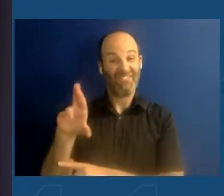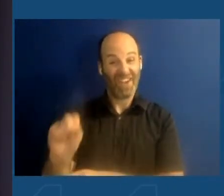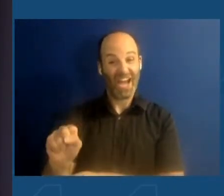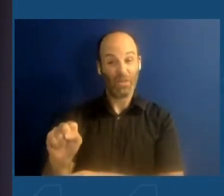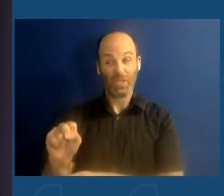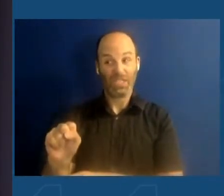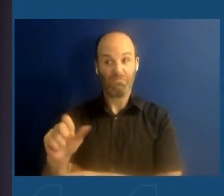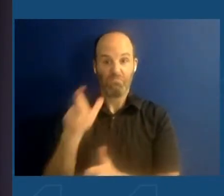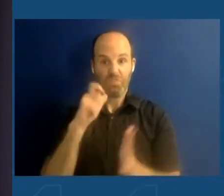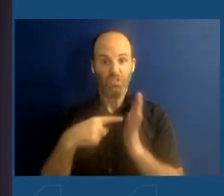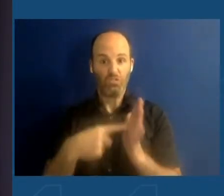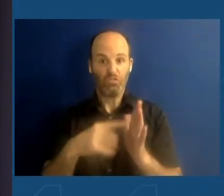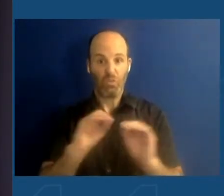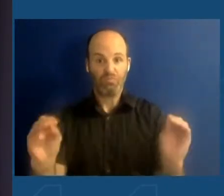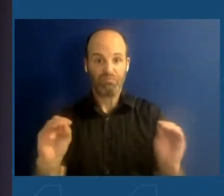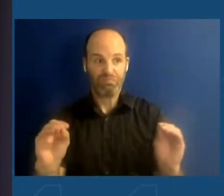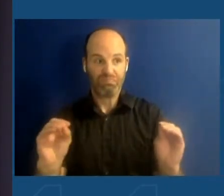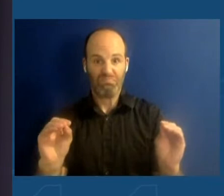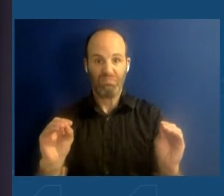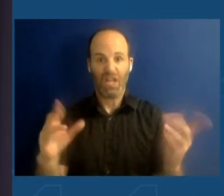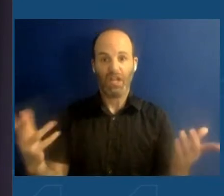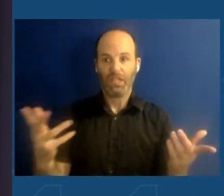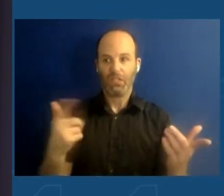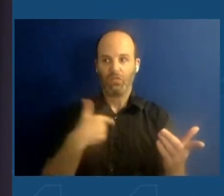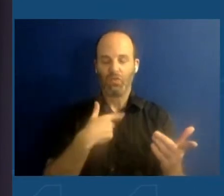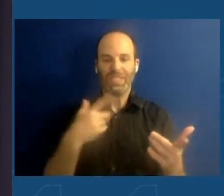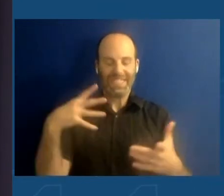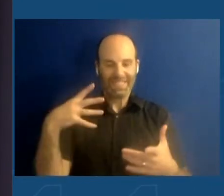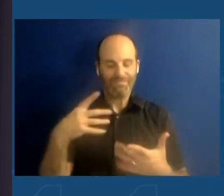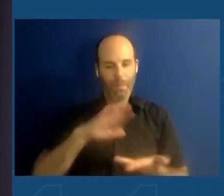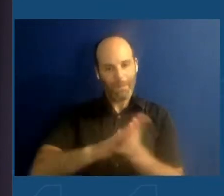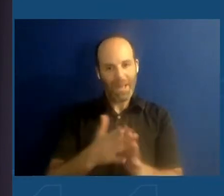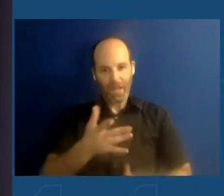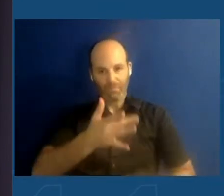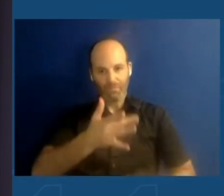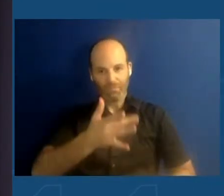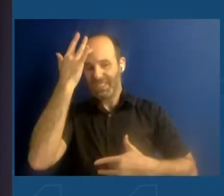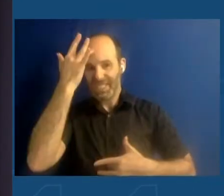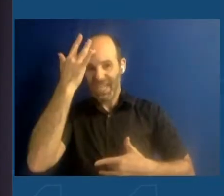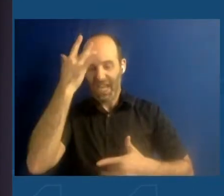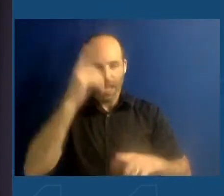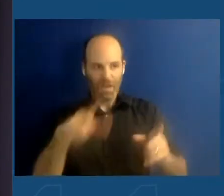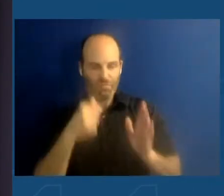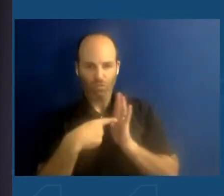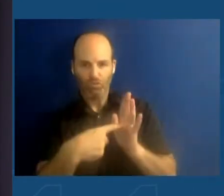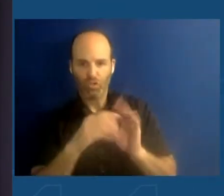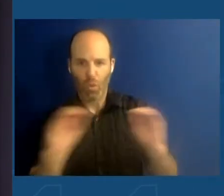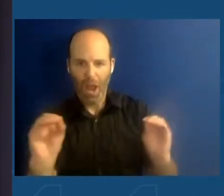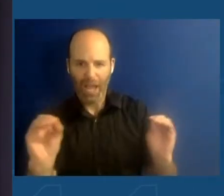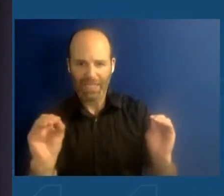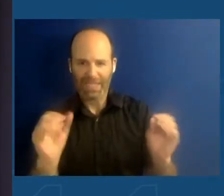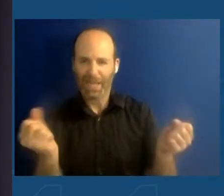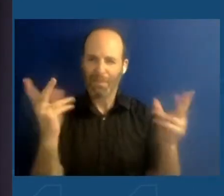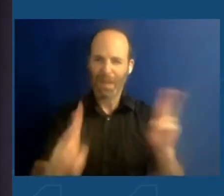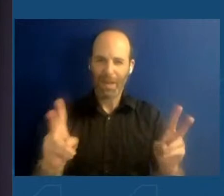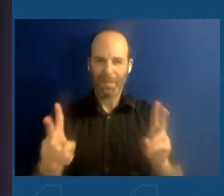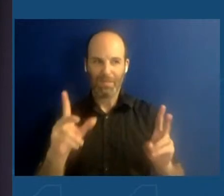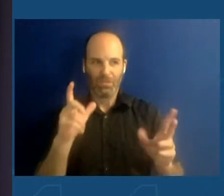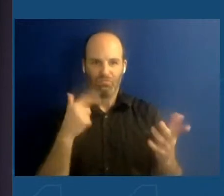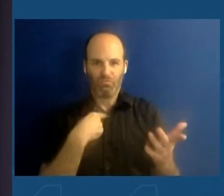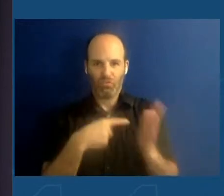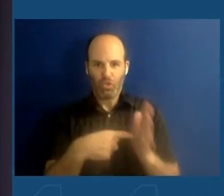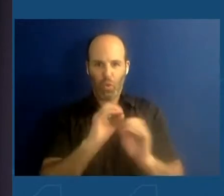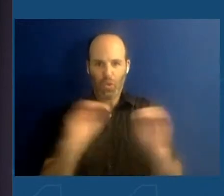it infects people. The majority of people have no symptoms at all. Only fewer than 1%